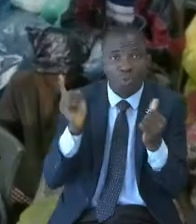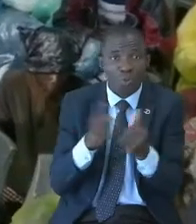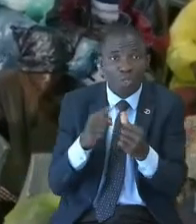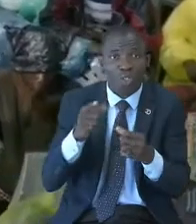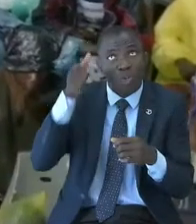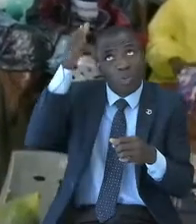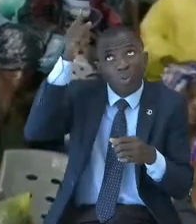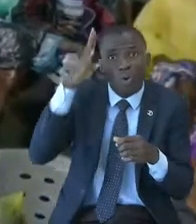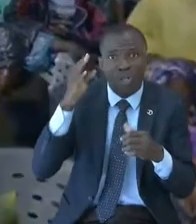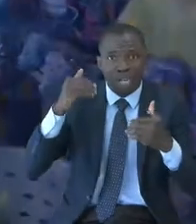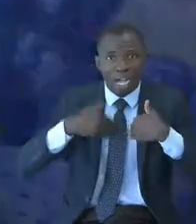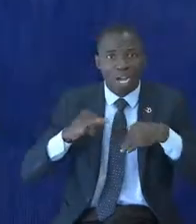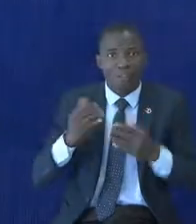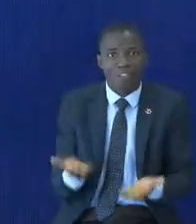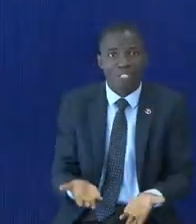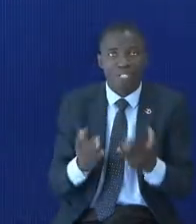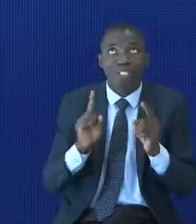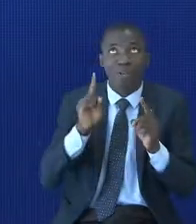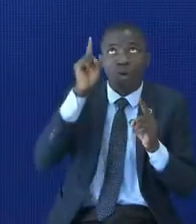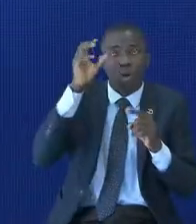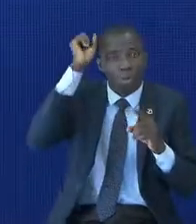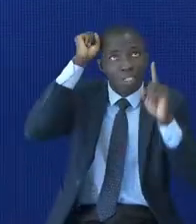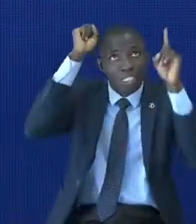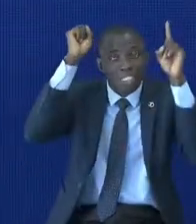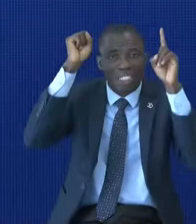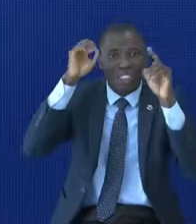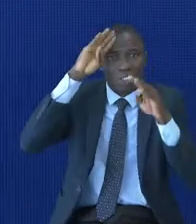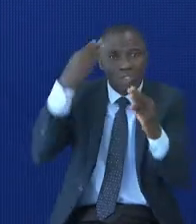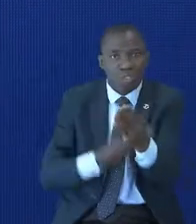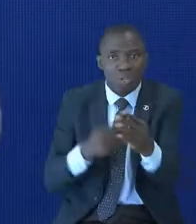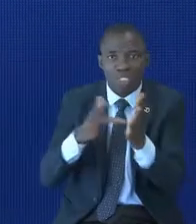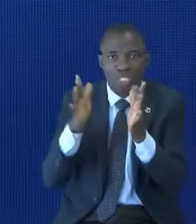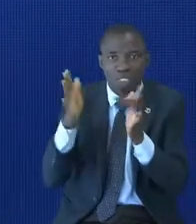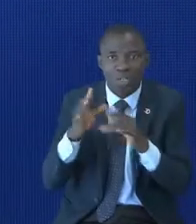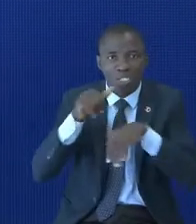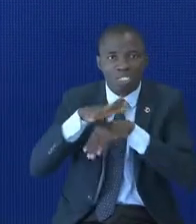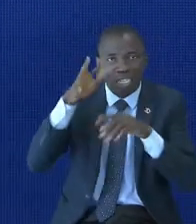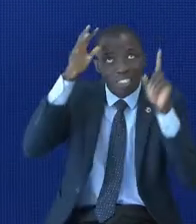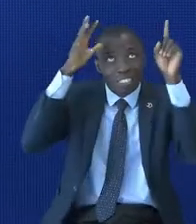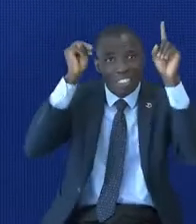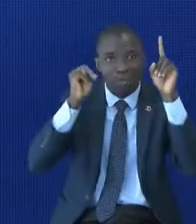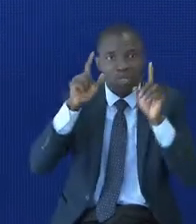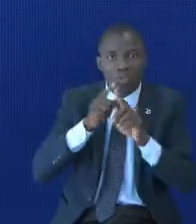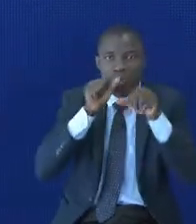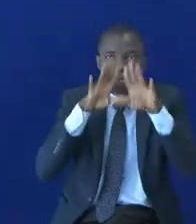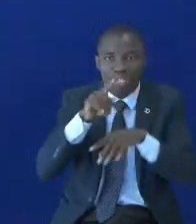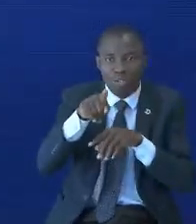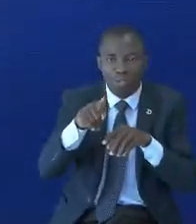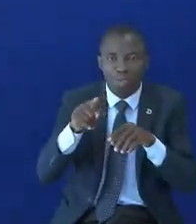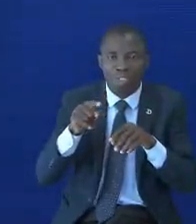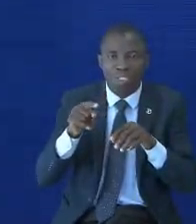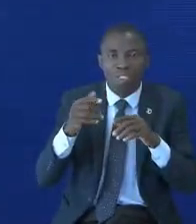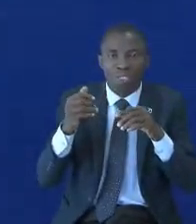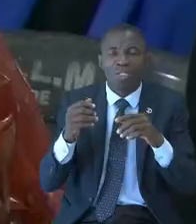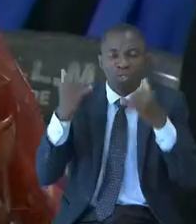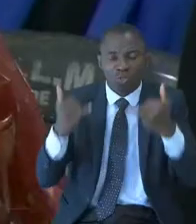God, having raised up his son Jesus, sent him to bless you. Tonight, he